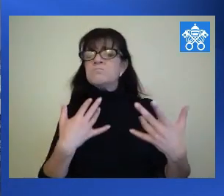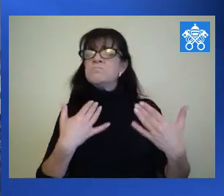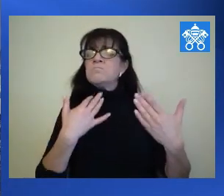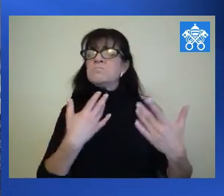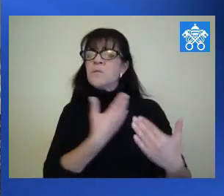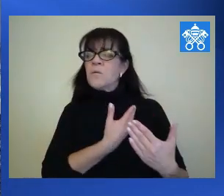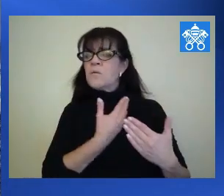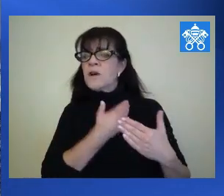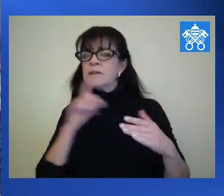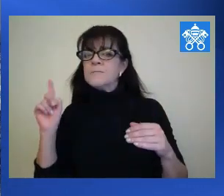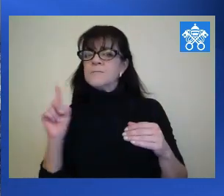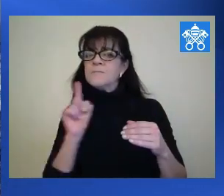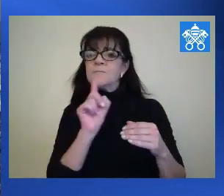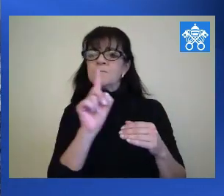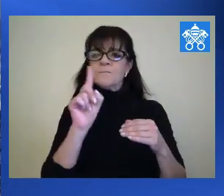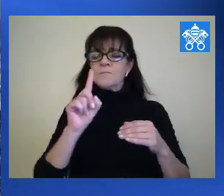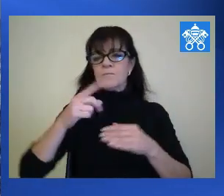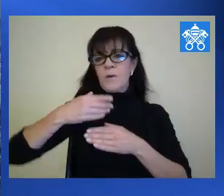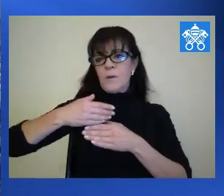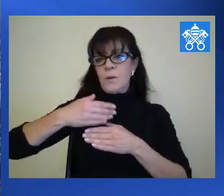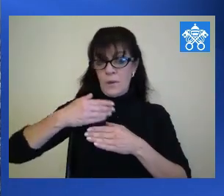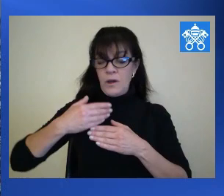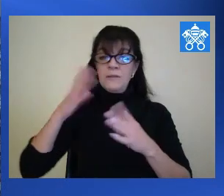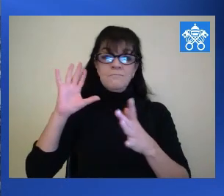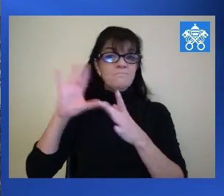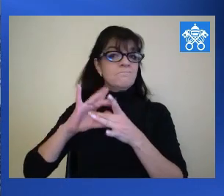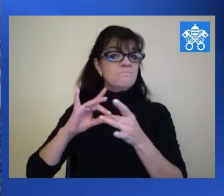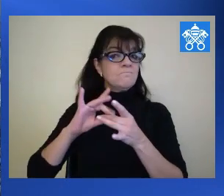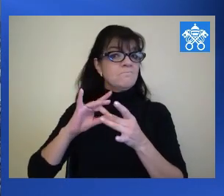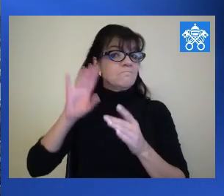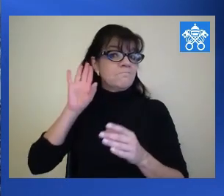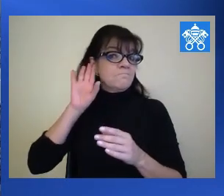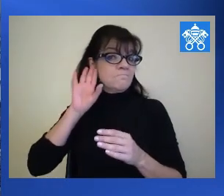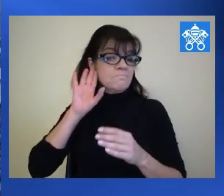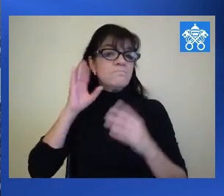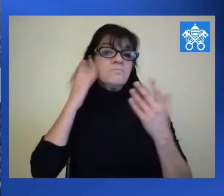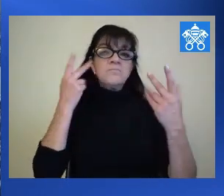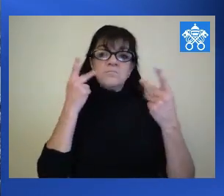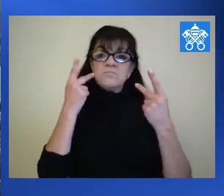be coming out to this balcony. We'll hear his words,